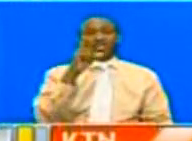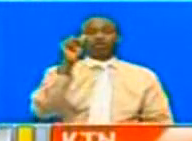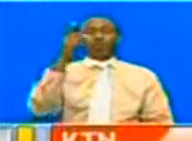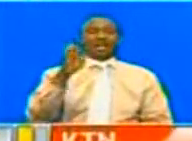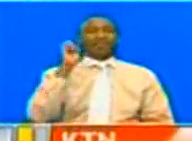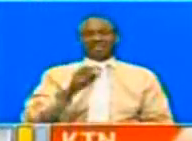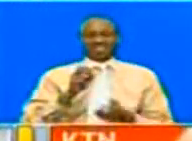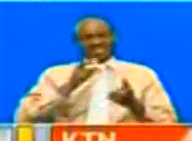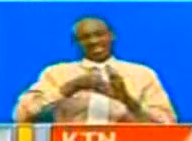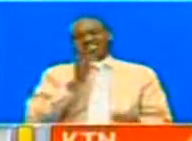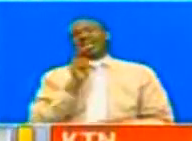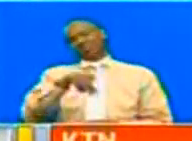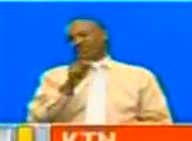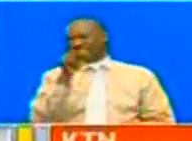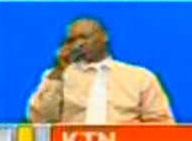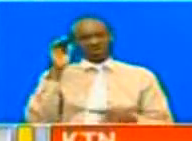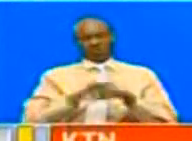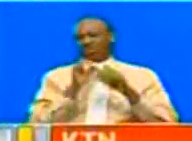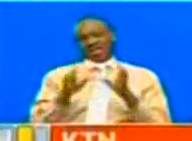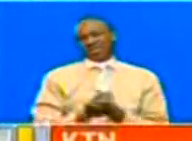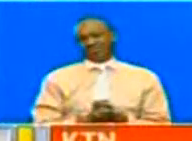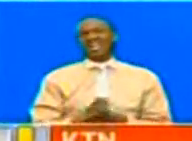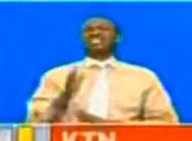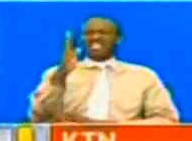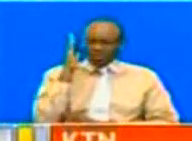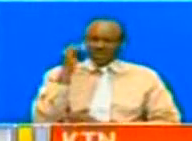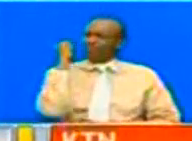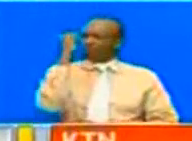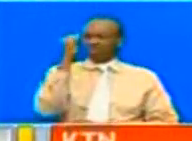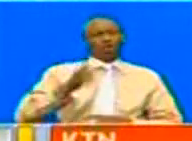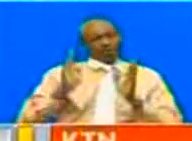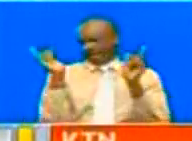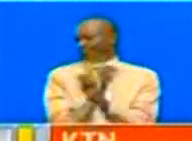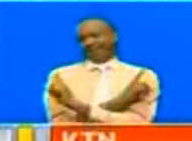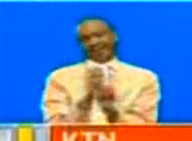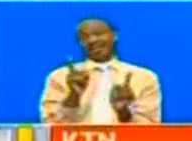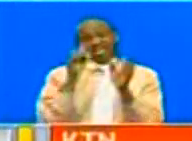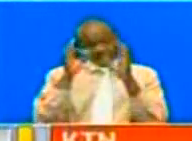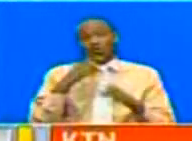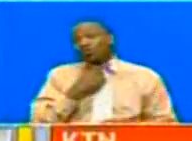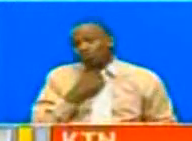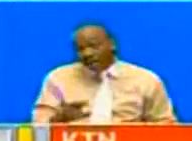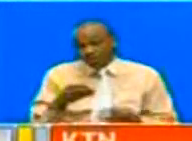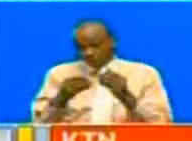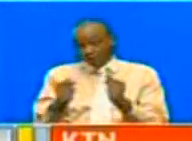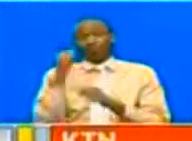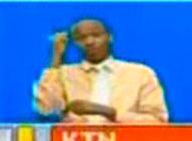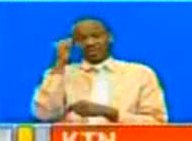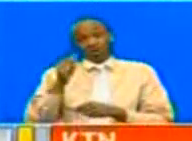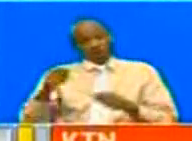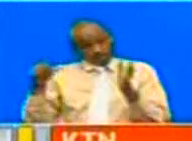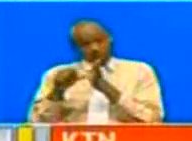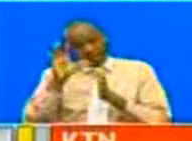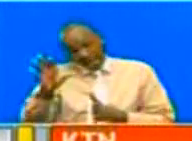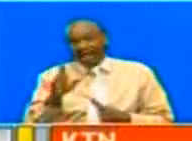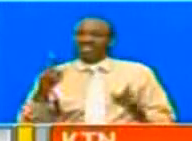step aside, I think they missed the point. Security is not a political issue. And if you want to settle your political score, please